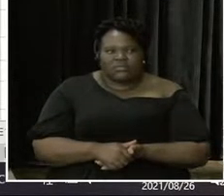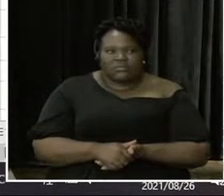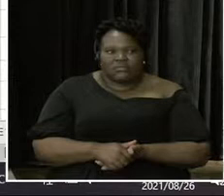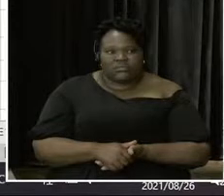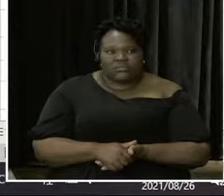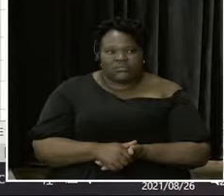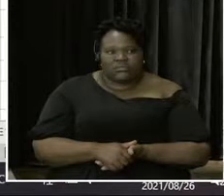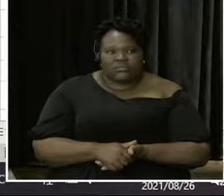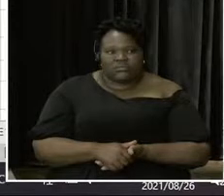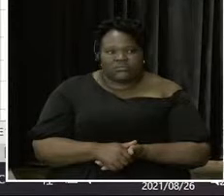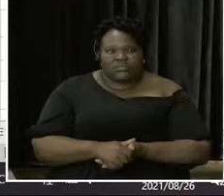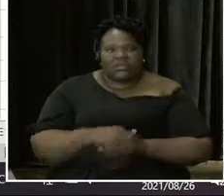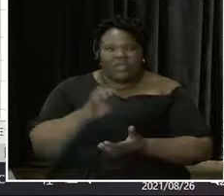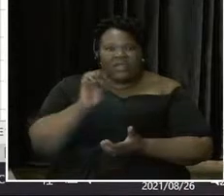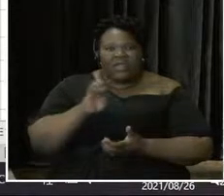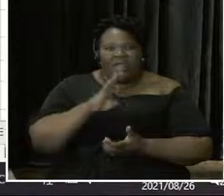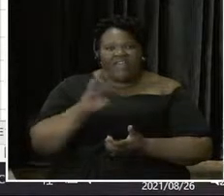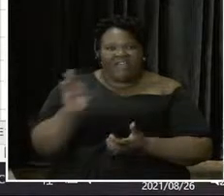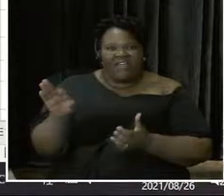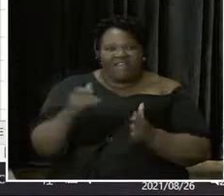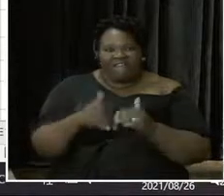is abstaining.